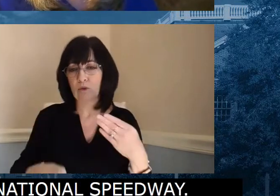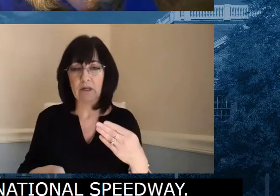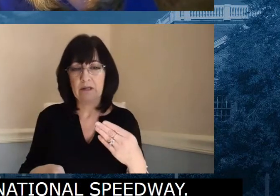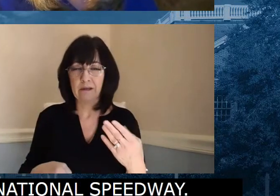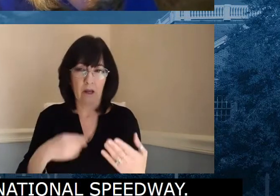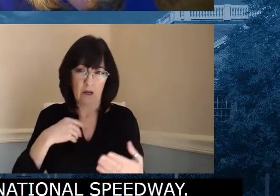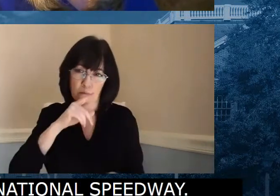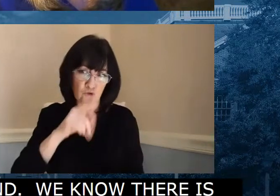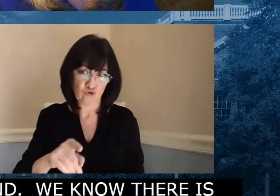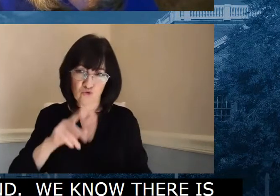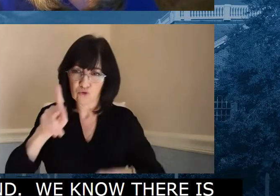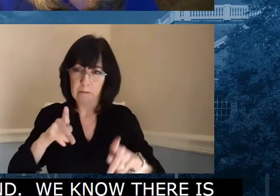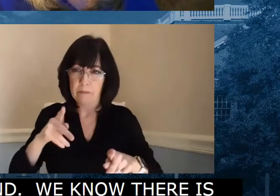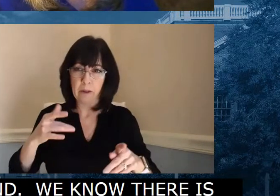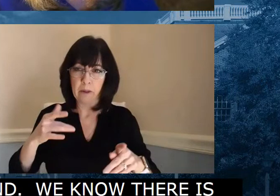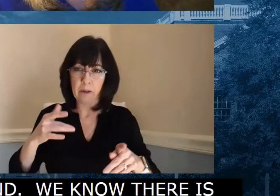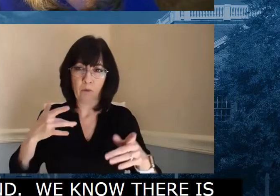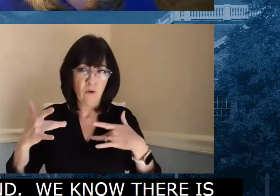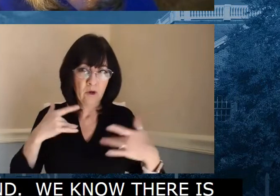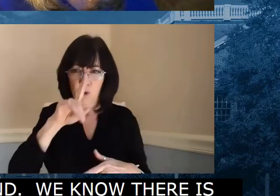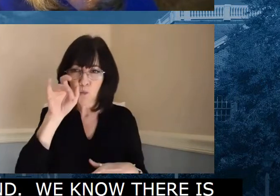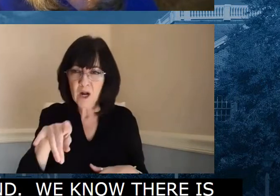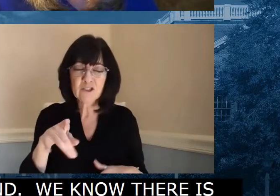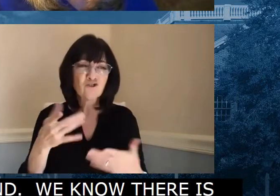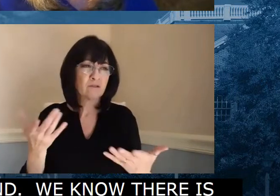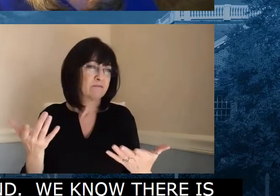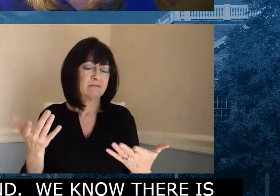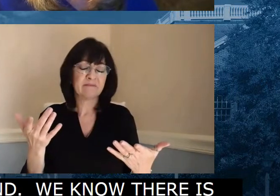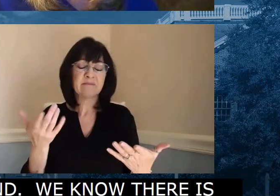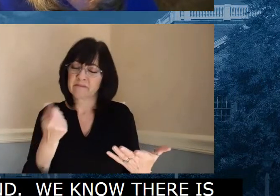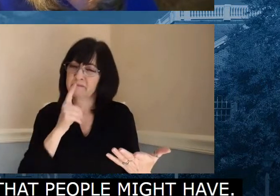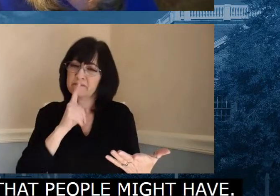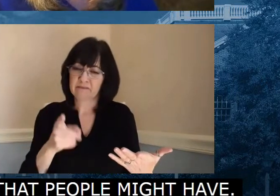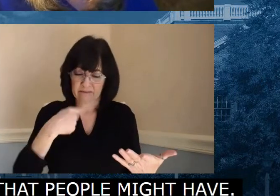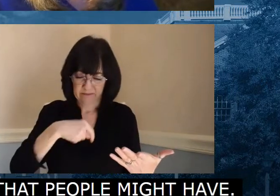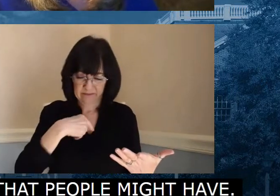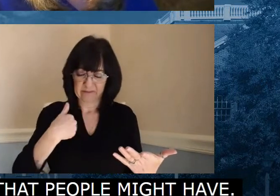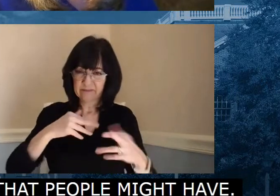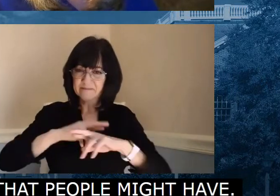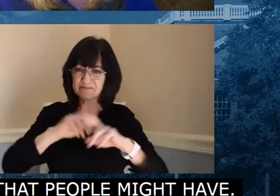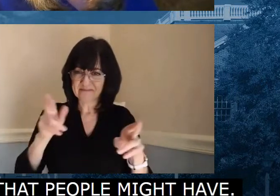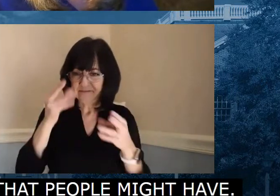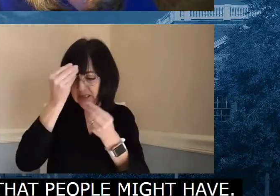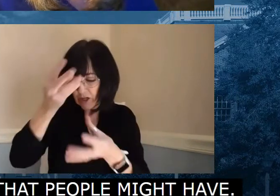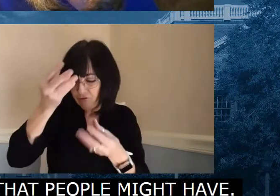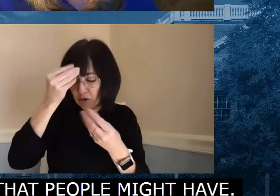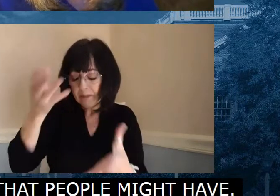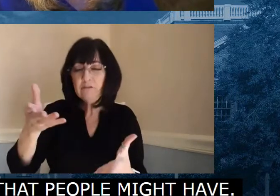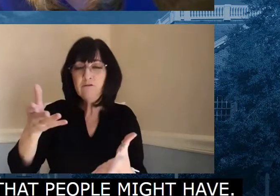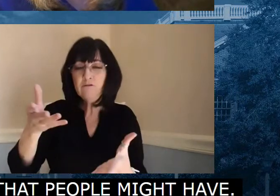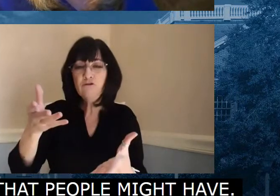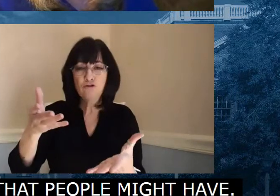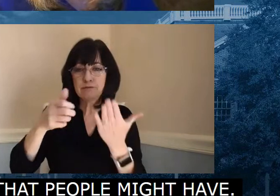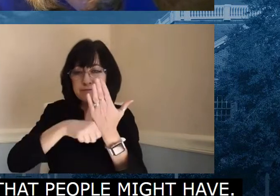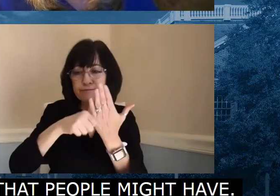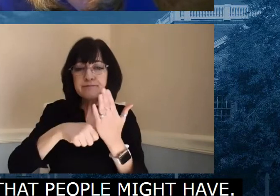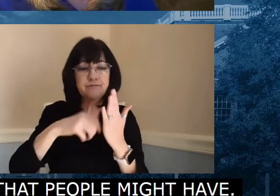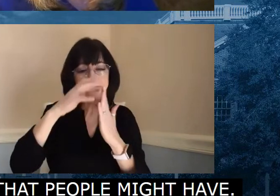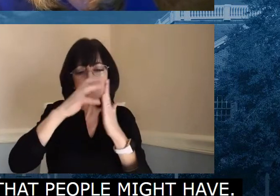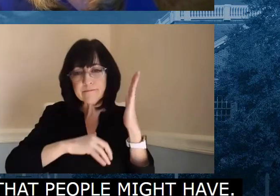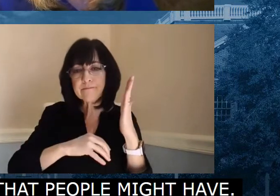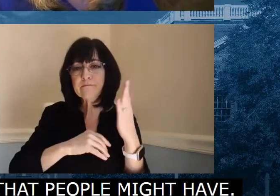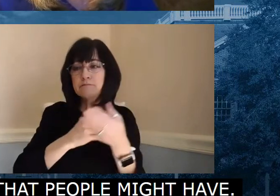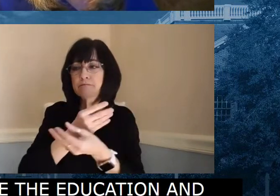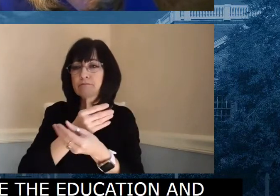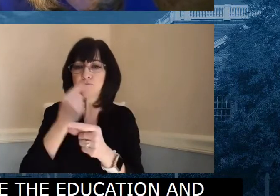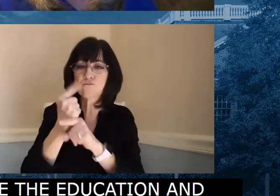concerns people may have. So we want to make sure we have the education, any literature, anything else that we need to absorb and really filter out to the staff. We have